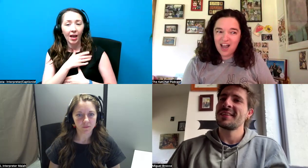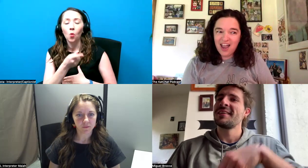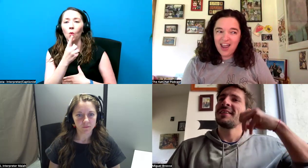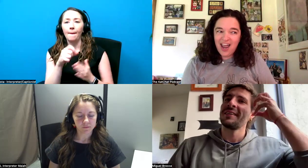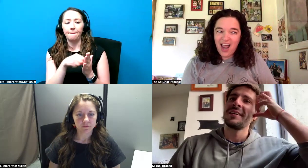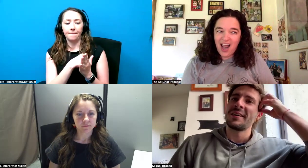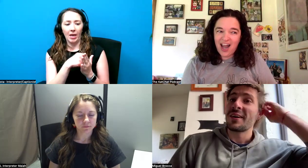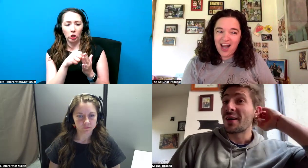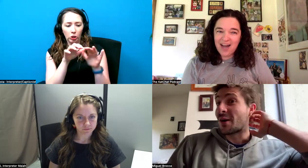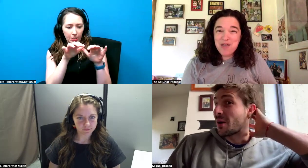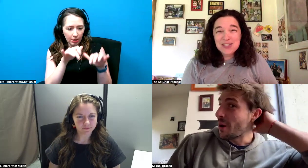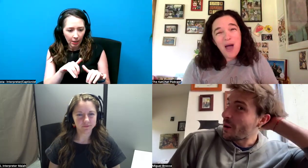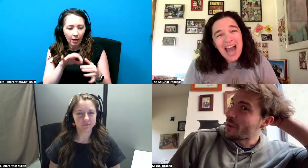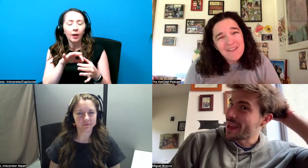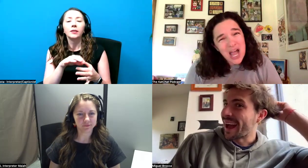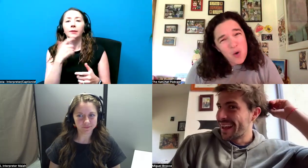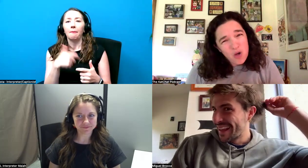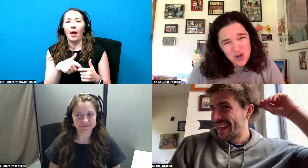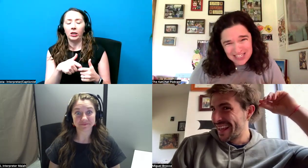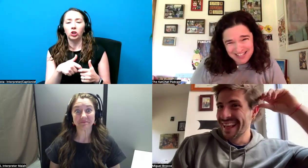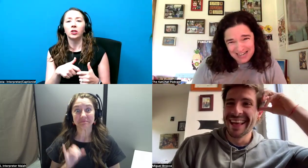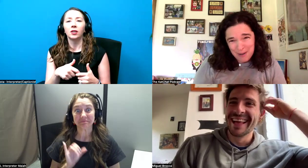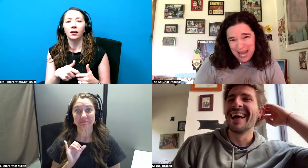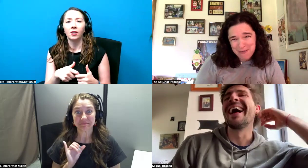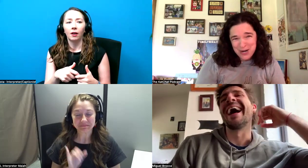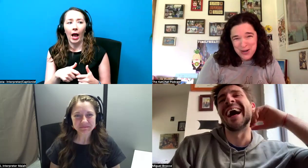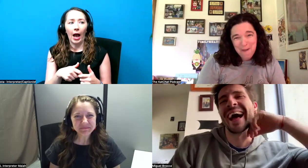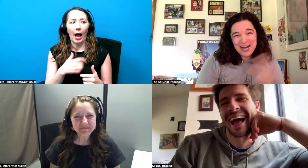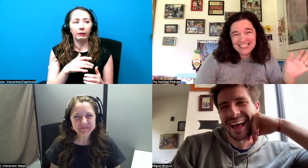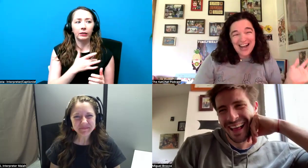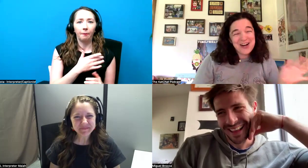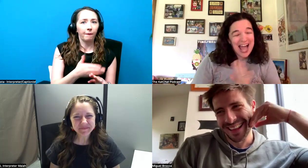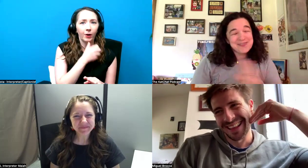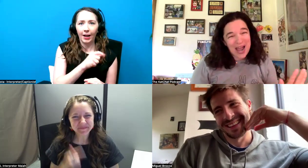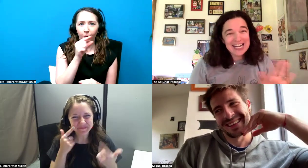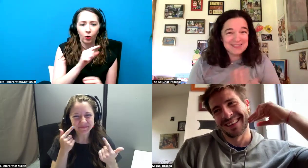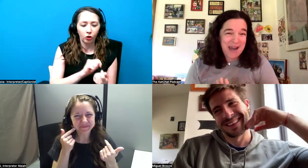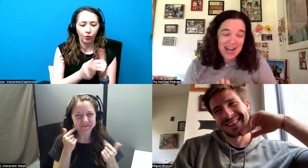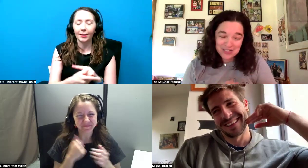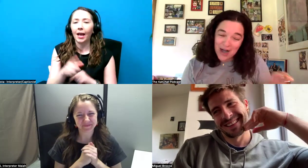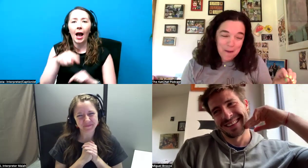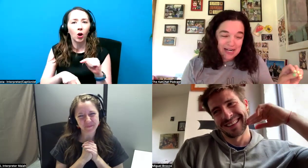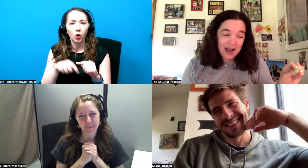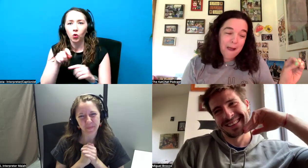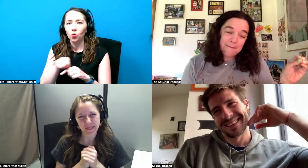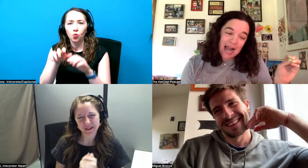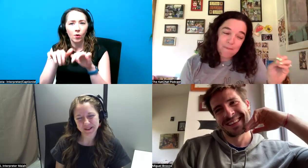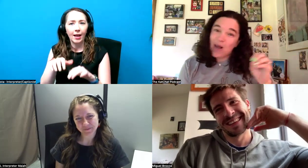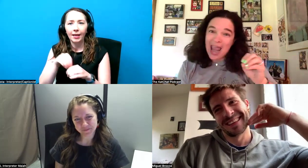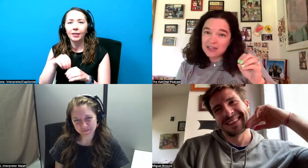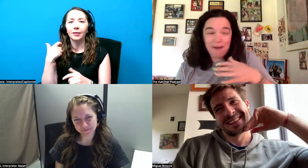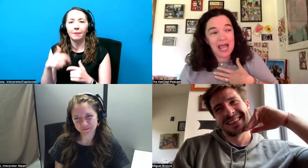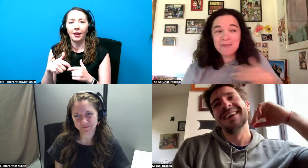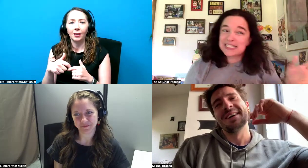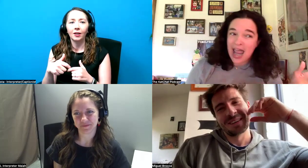I was like, I Oh, kind of yeah. like Google Translate my paper because I could not write in Spanish. I could be, my